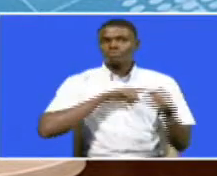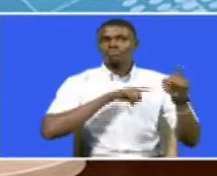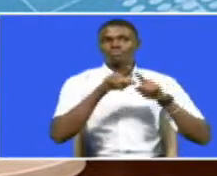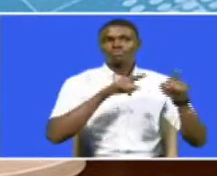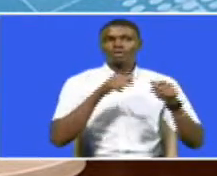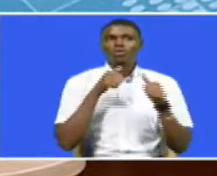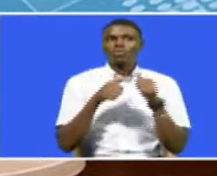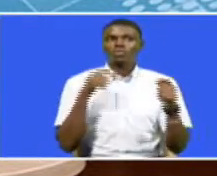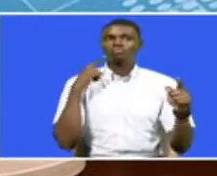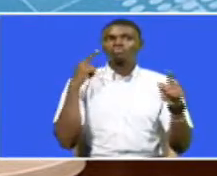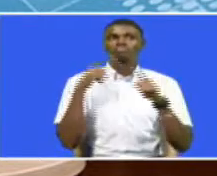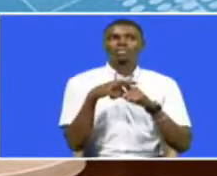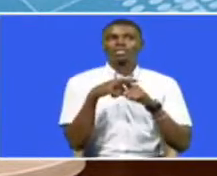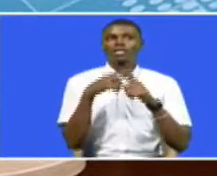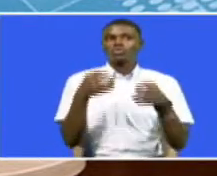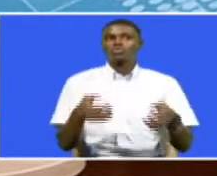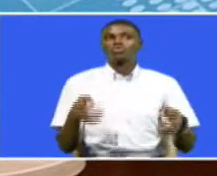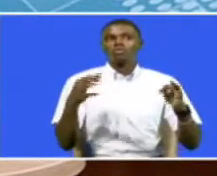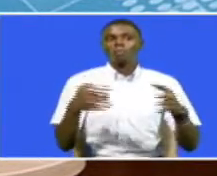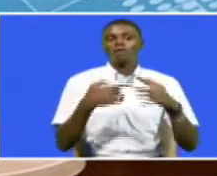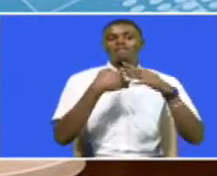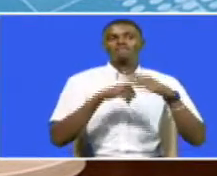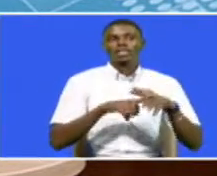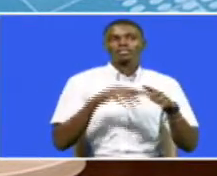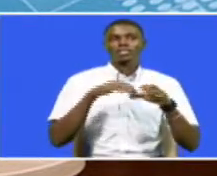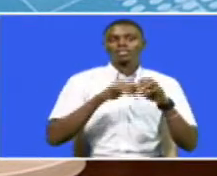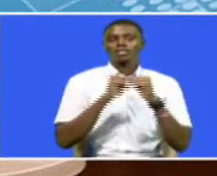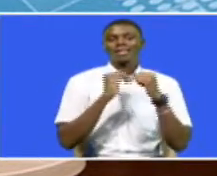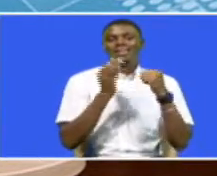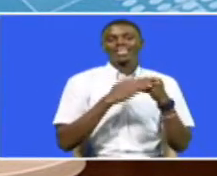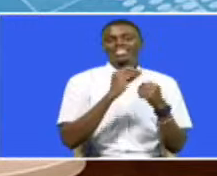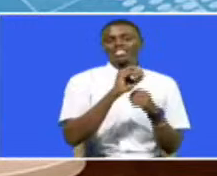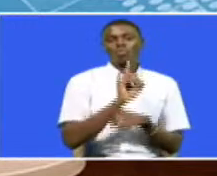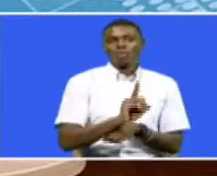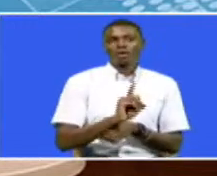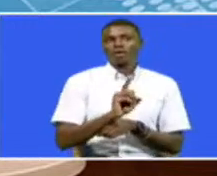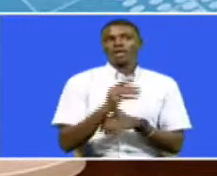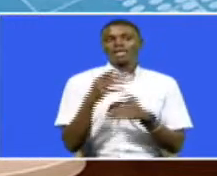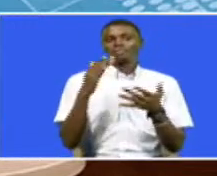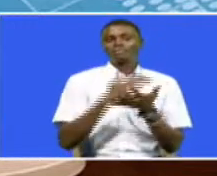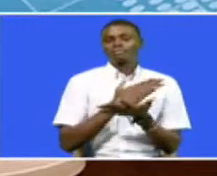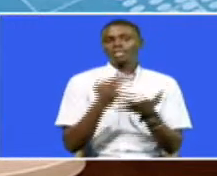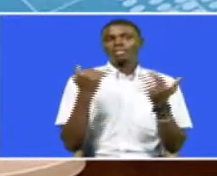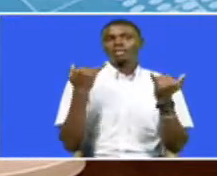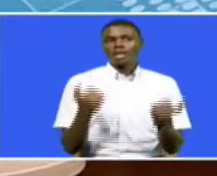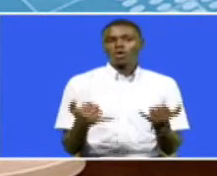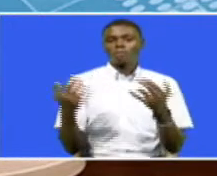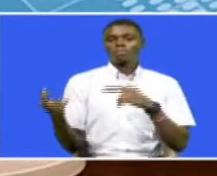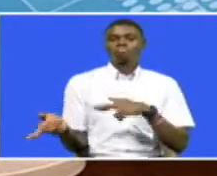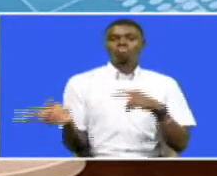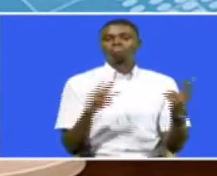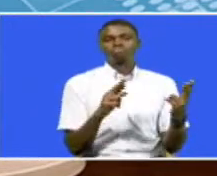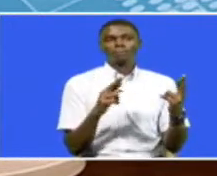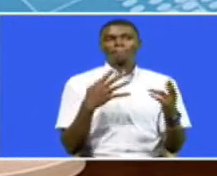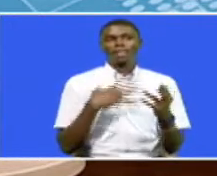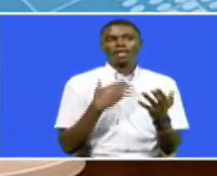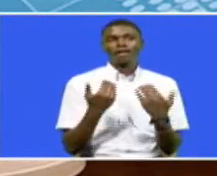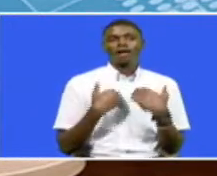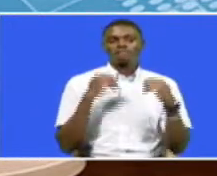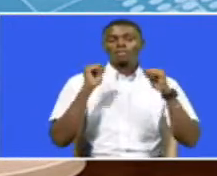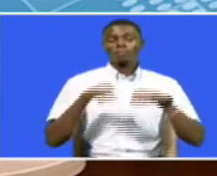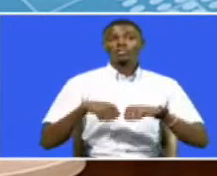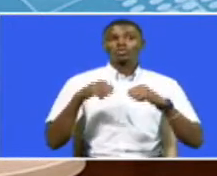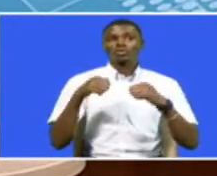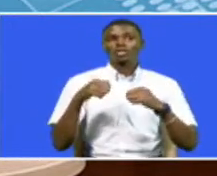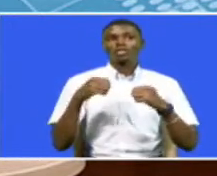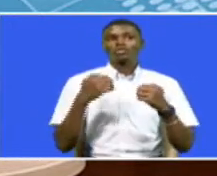which came into formal effect in 1901. The sector has now been revived and has the potential